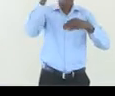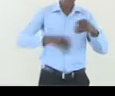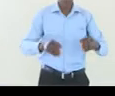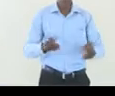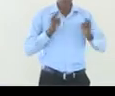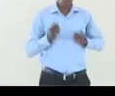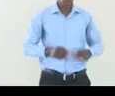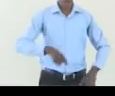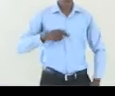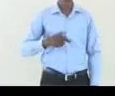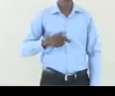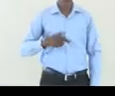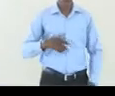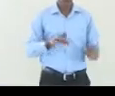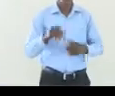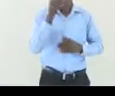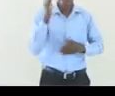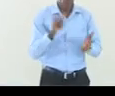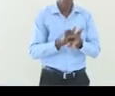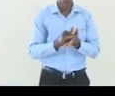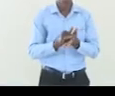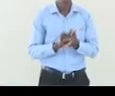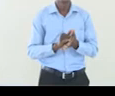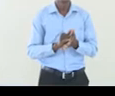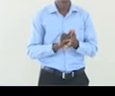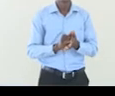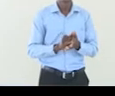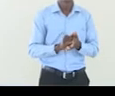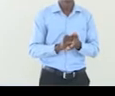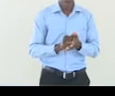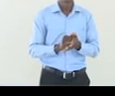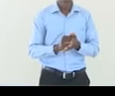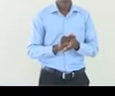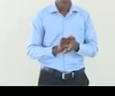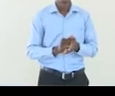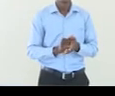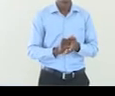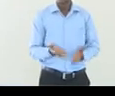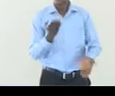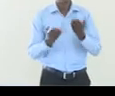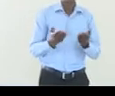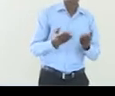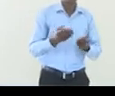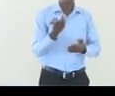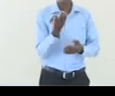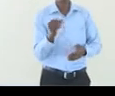human life. Do you know that? So, rather than compromise truth,